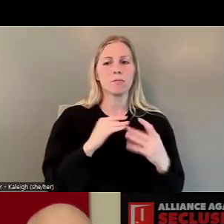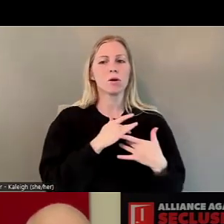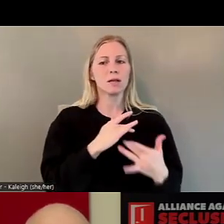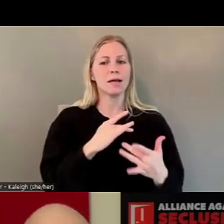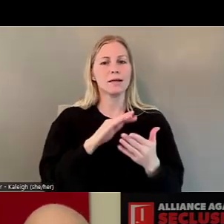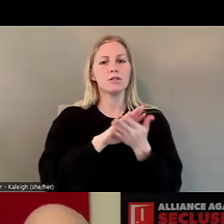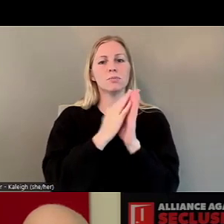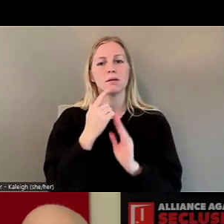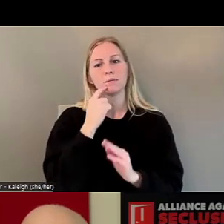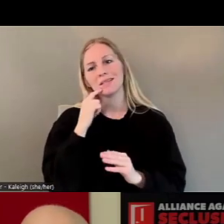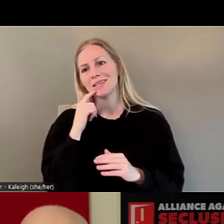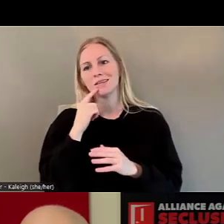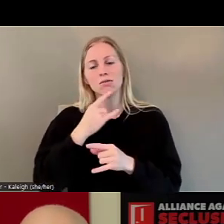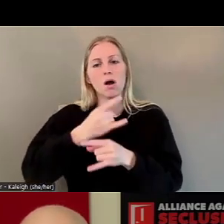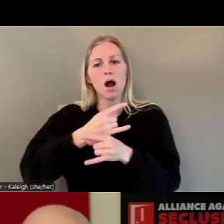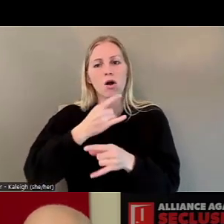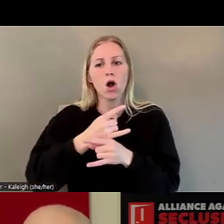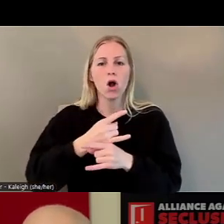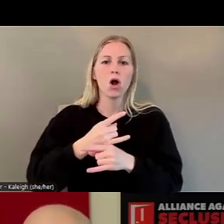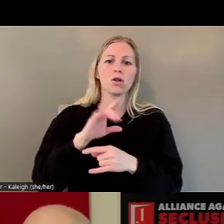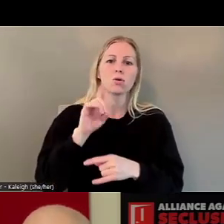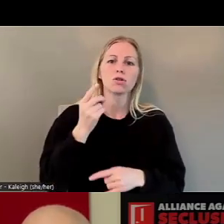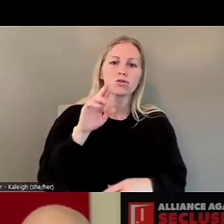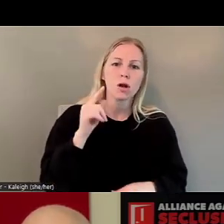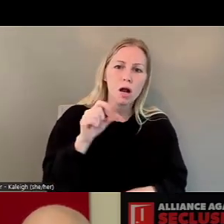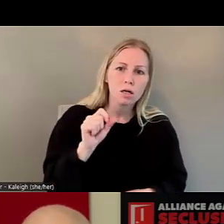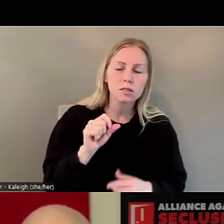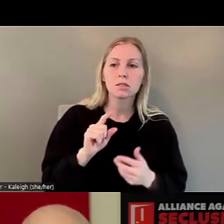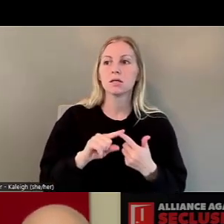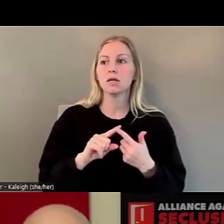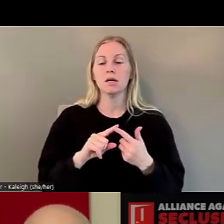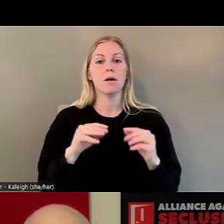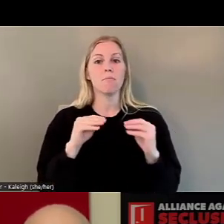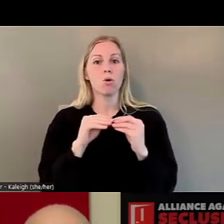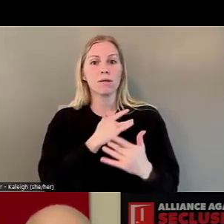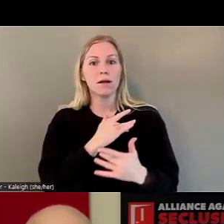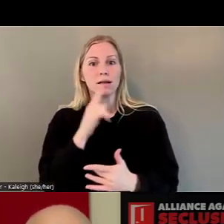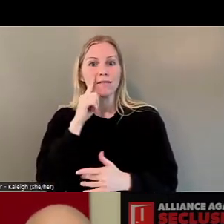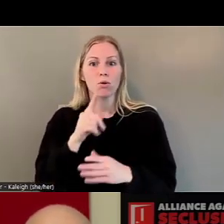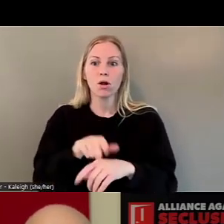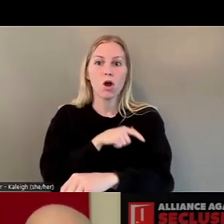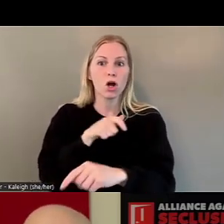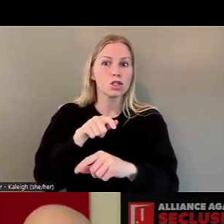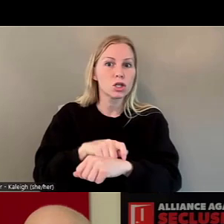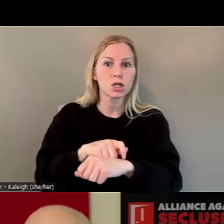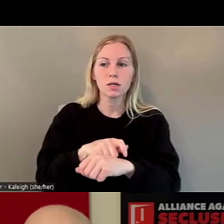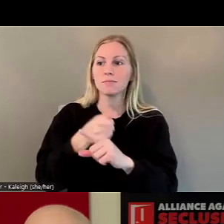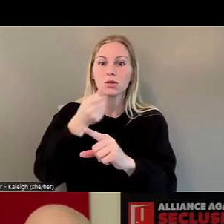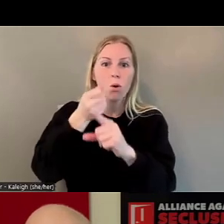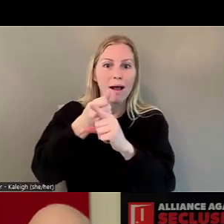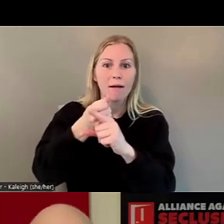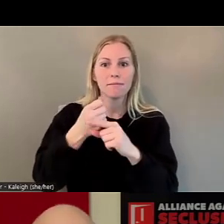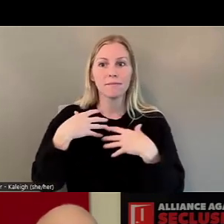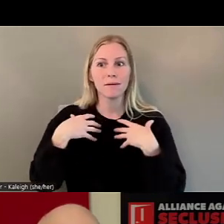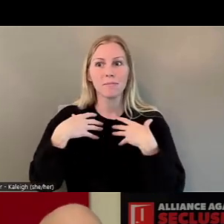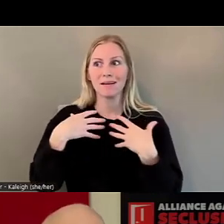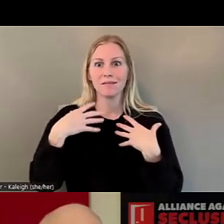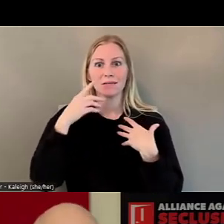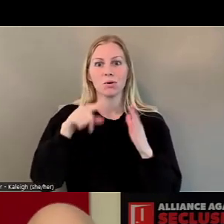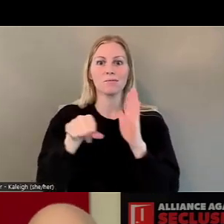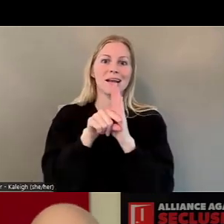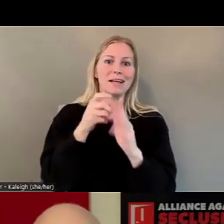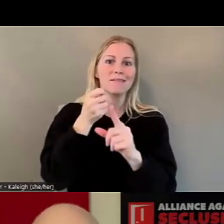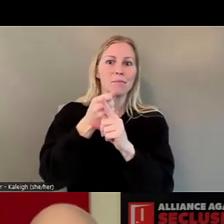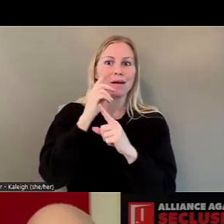drugs, more likely to have long-term health impacts. We're talking about cancer, diabetes, heart disease. So